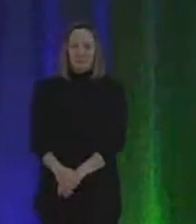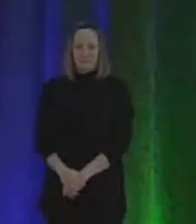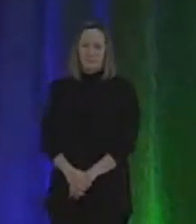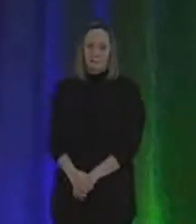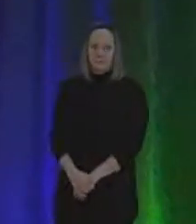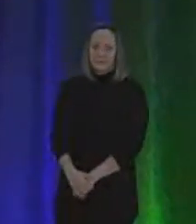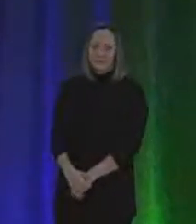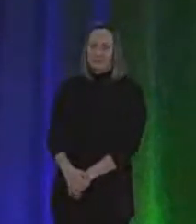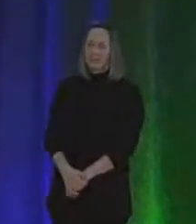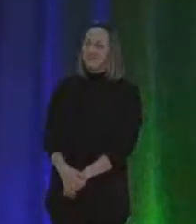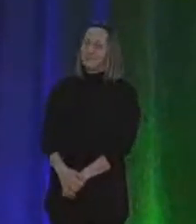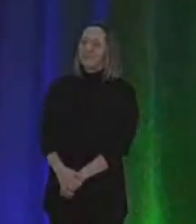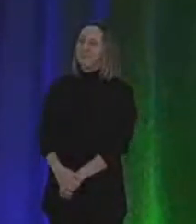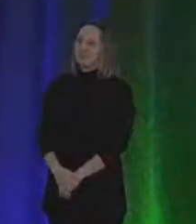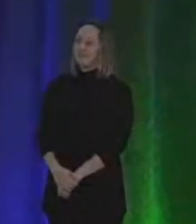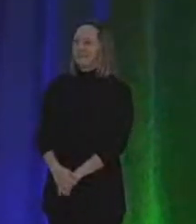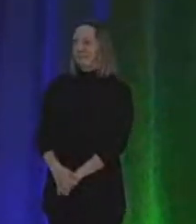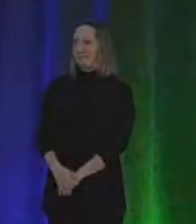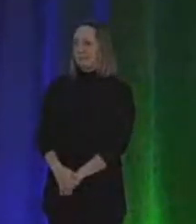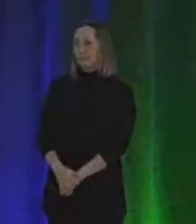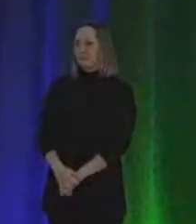quick.